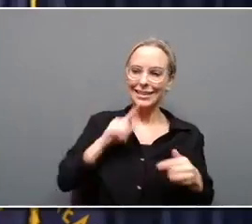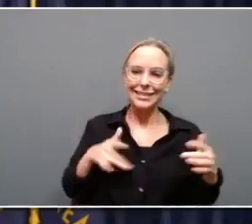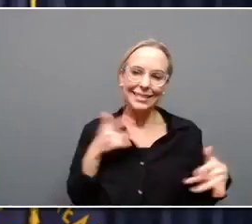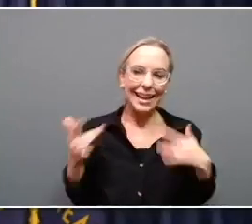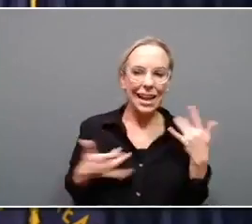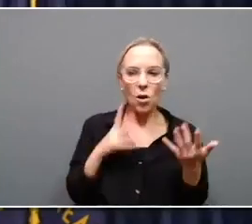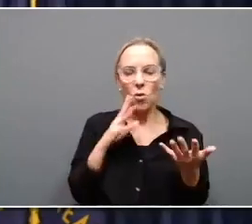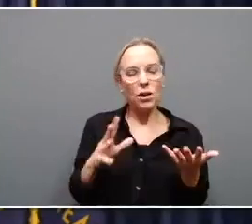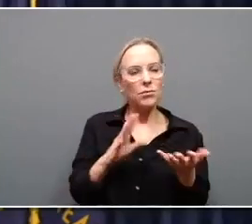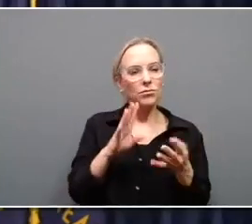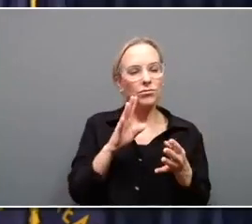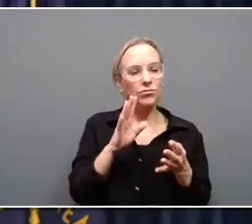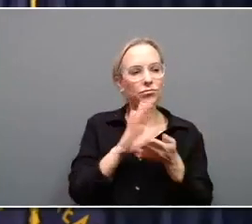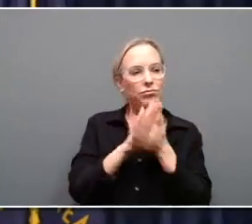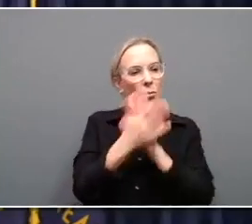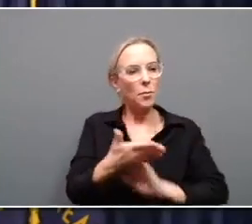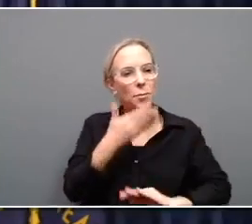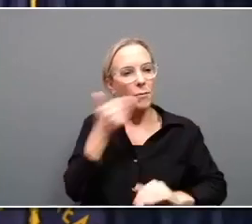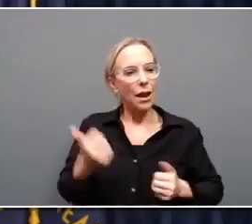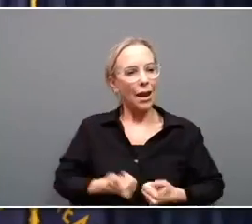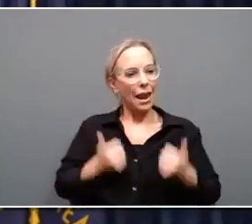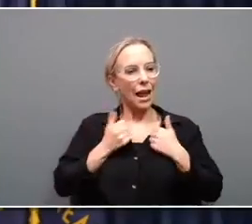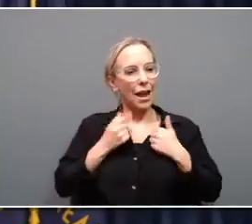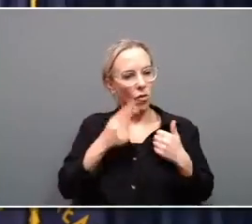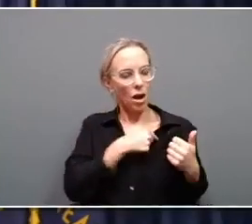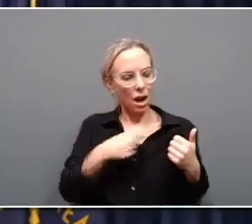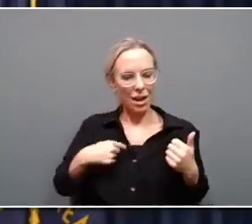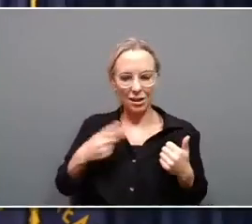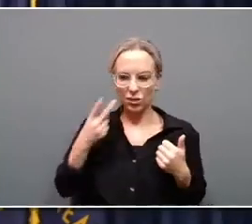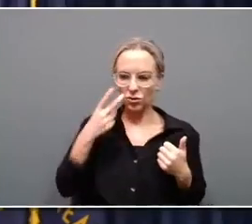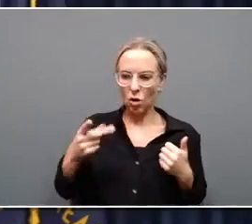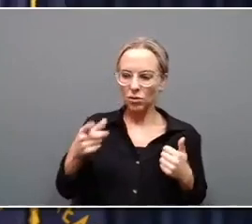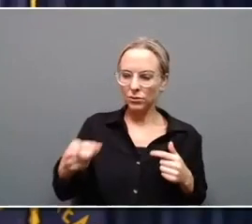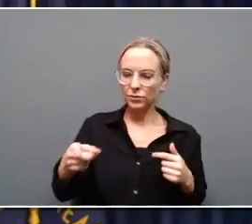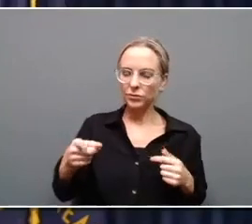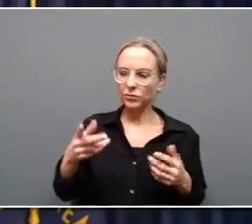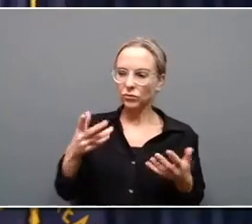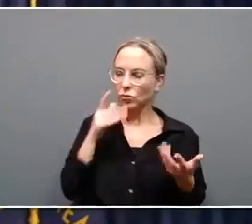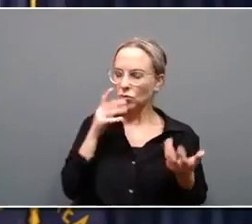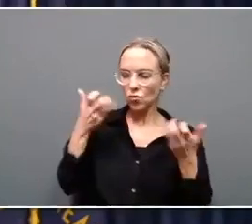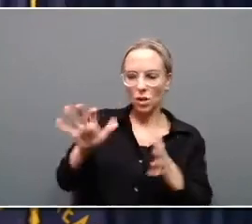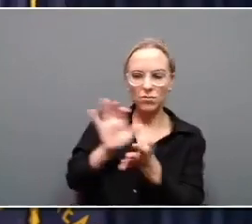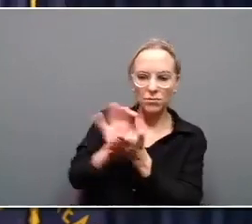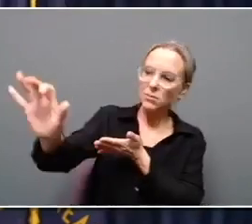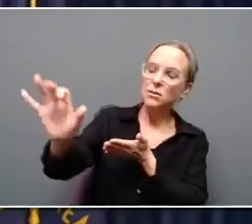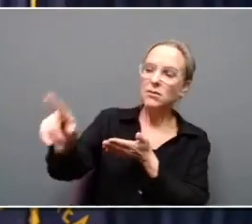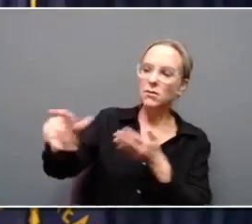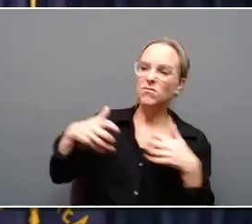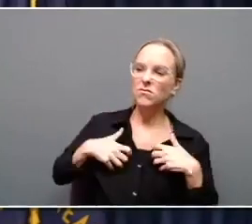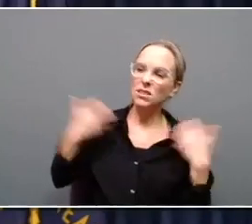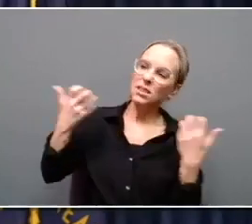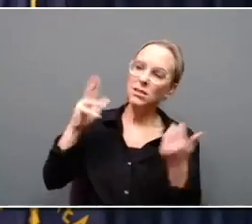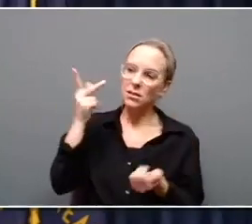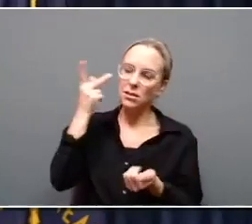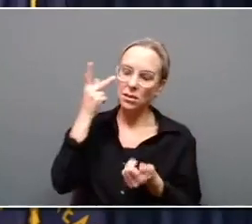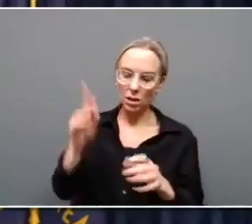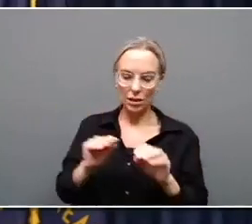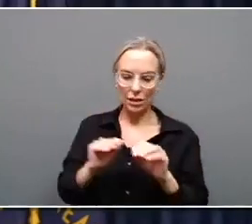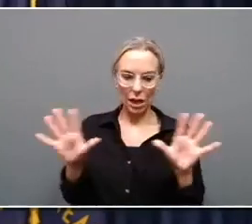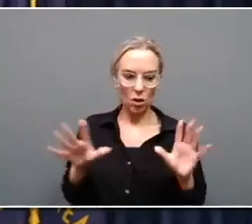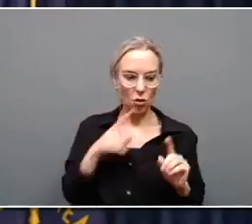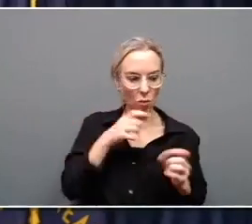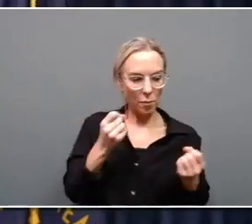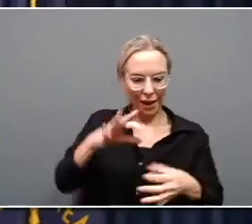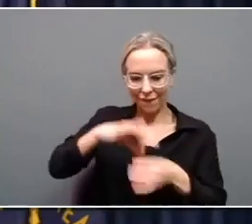for us. I think you also saw a rejection of anger politics, a very clear statement by voters that they want people to